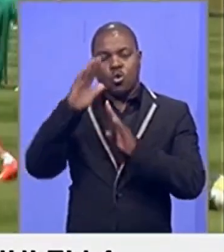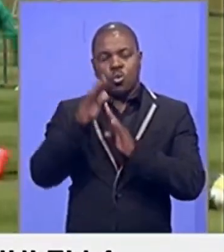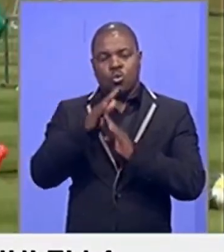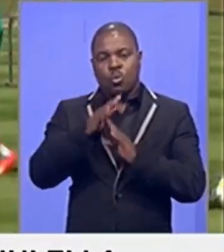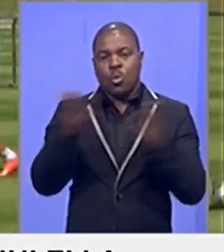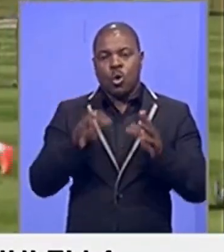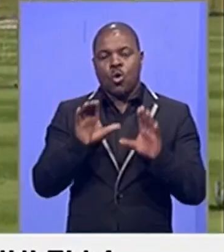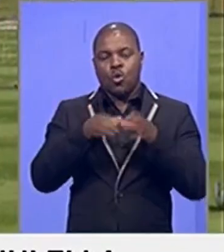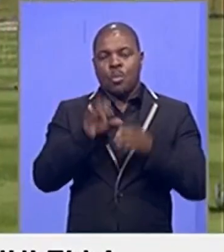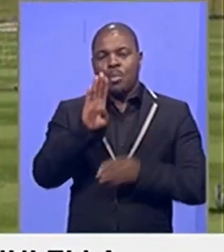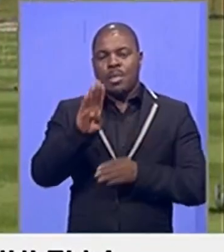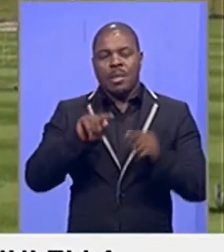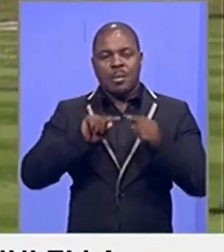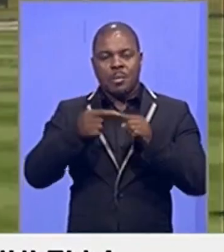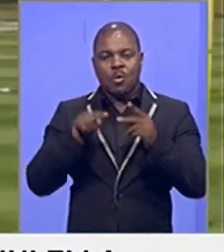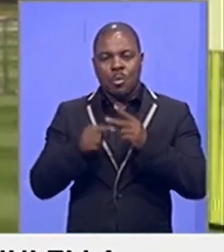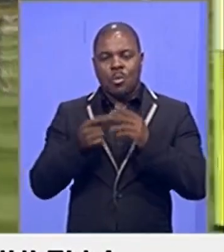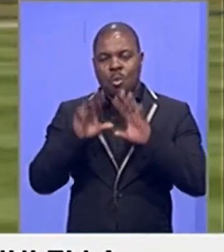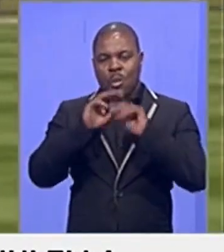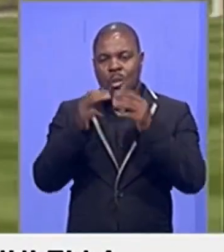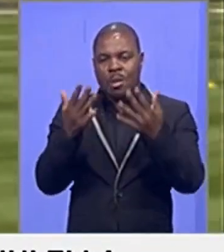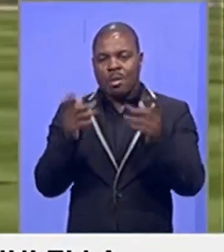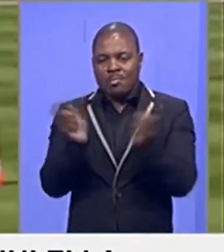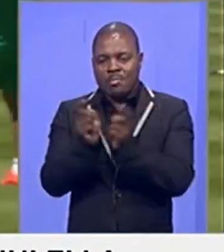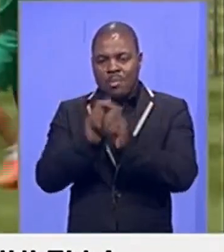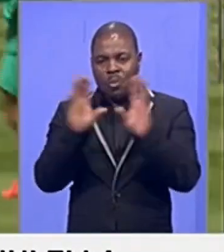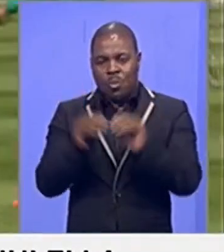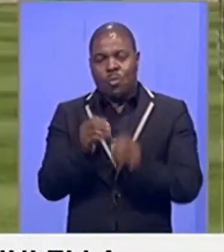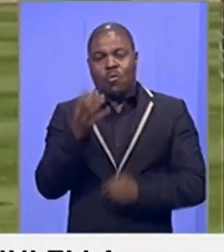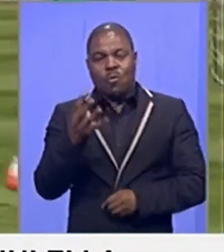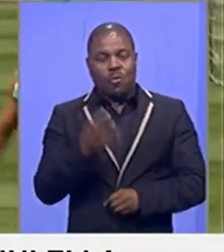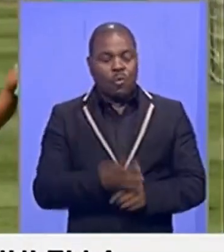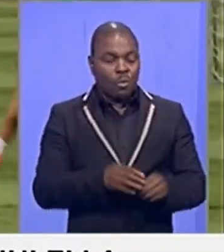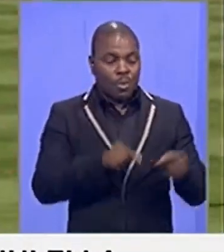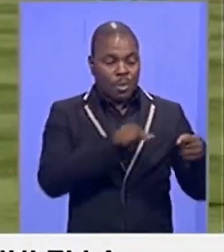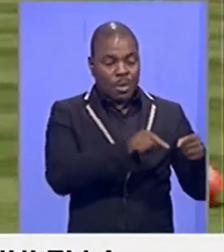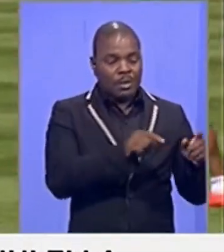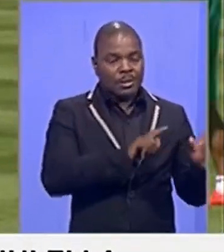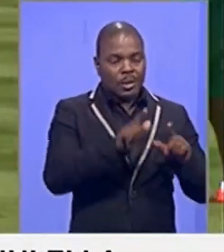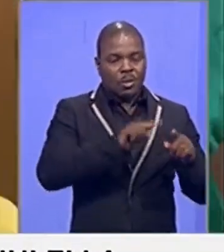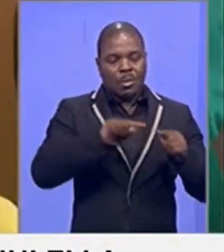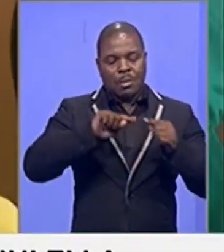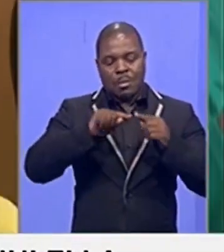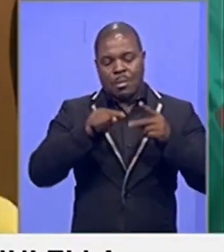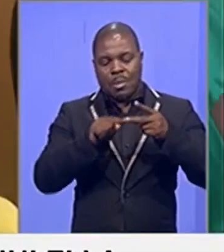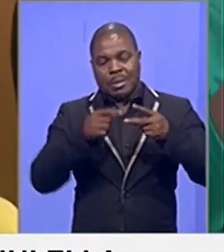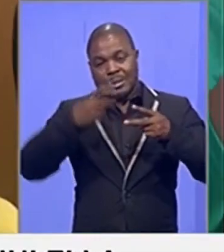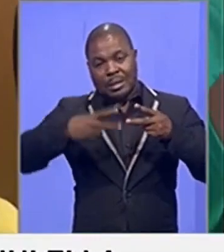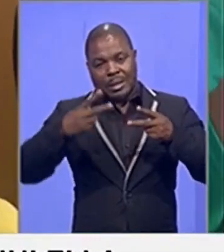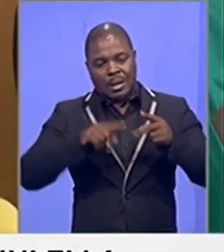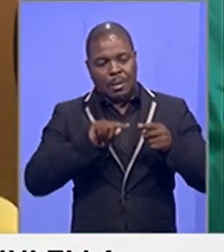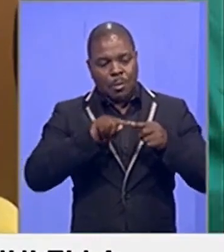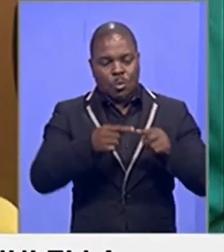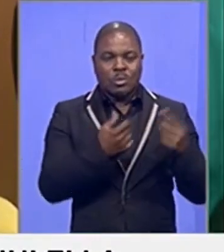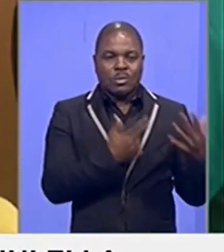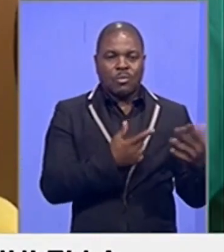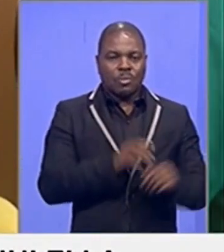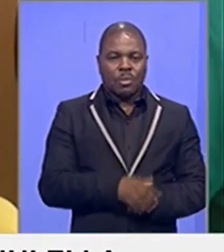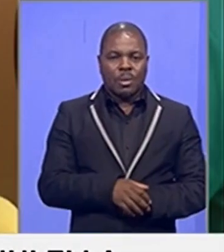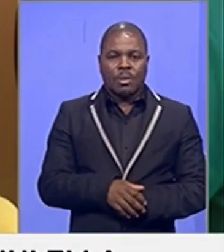senyane morago ga dipapadi tše 4. Sundowns e maemong a bobedi ka dintlha tše 7. We can't control what